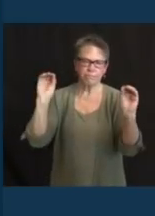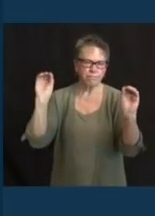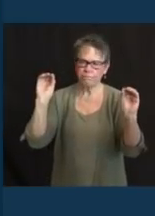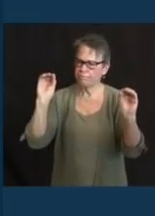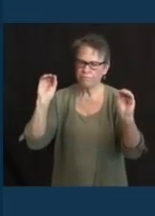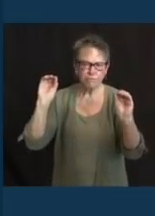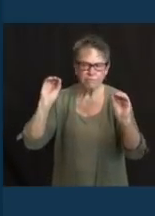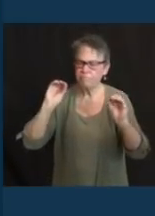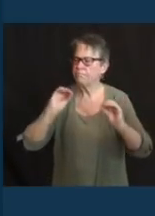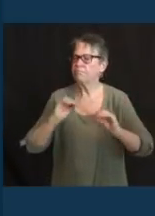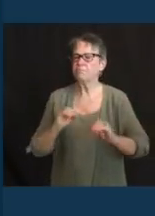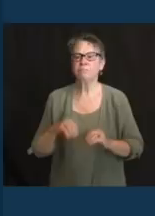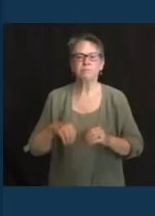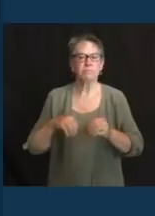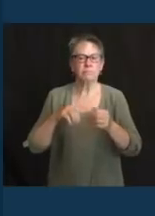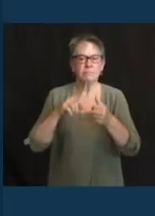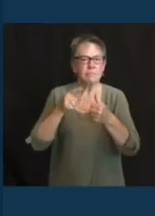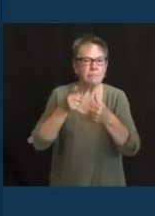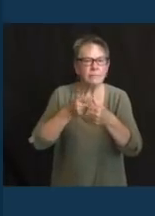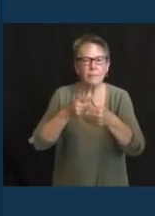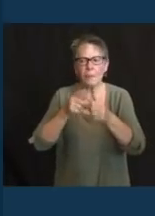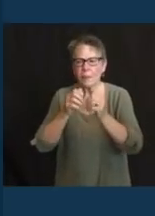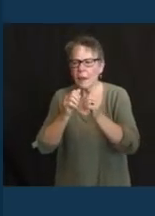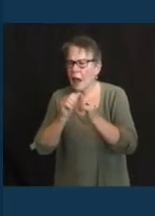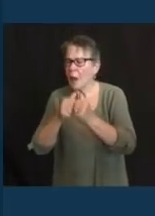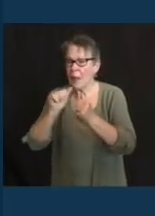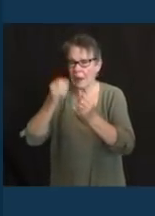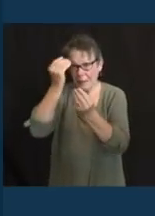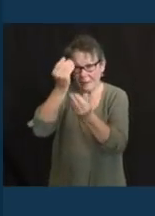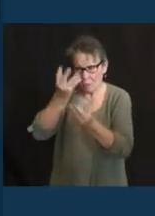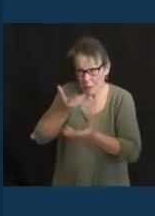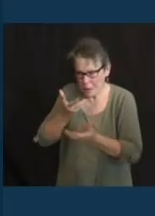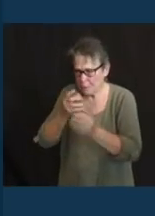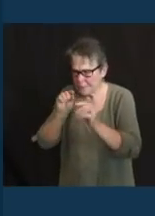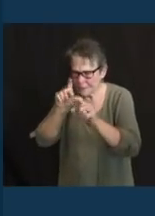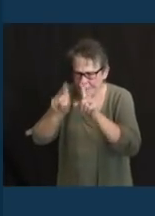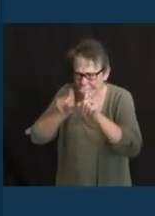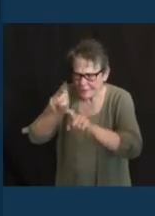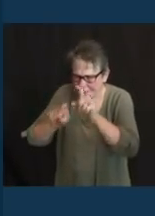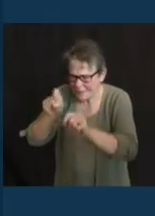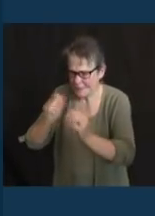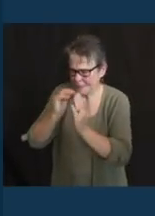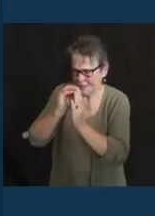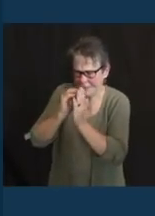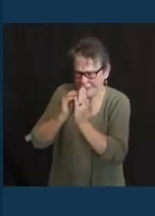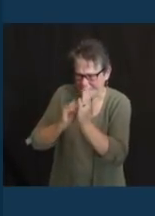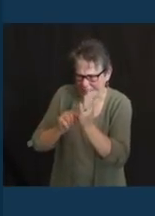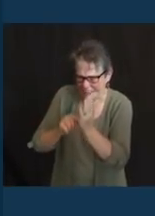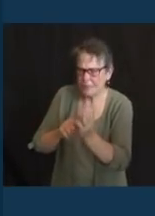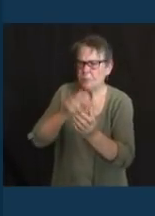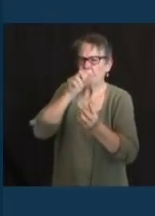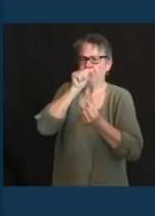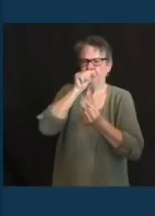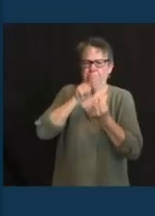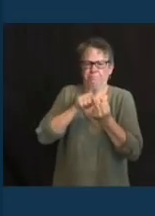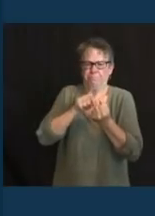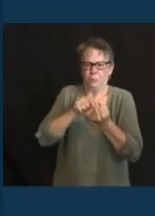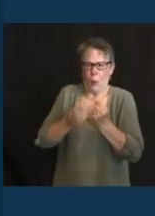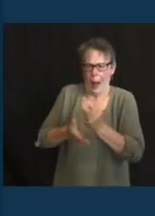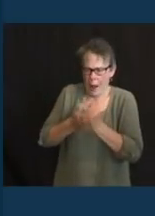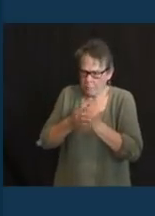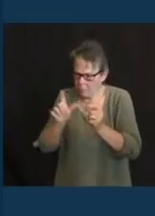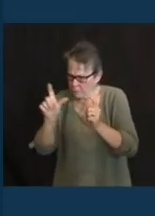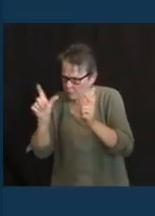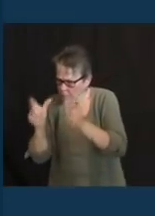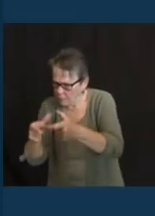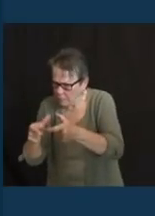information. To be clear, CommCare is the database that allows us to do this work effectively, but it is